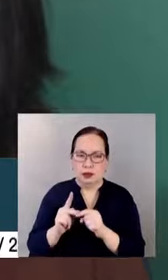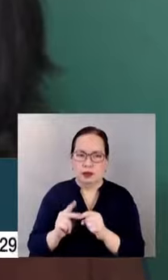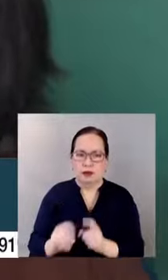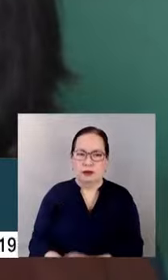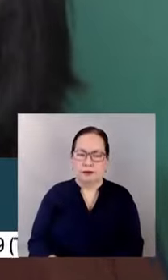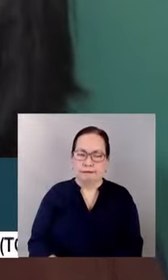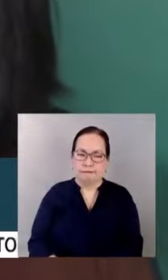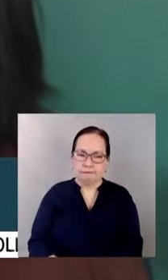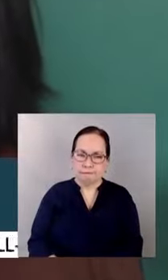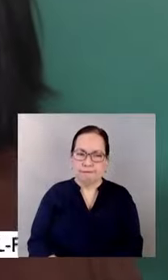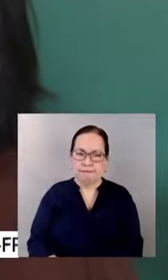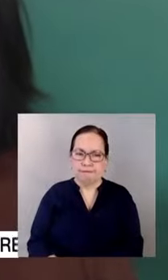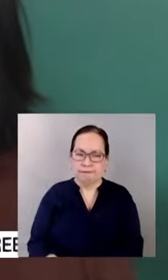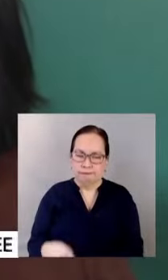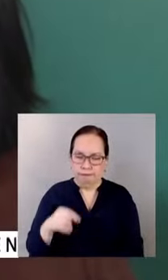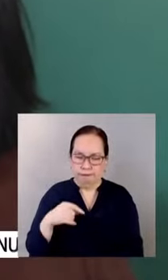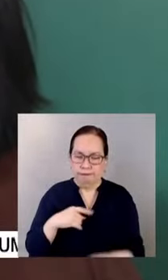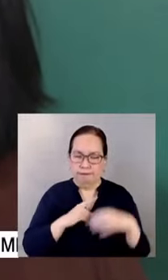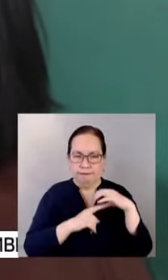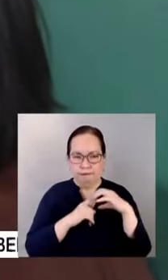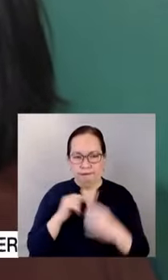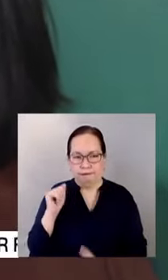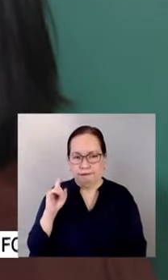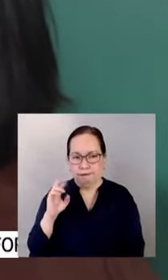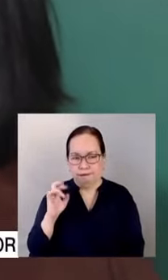Ayalin, ABS-CBN News.